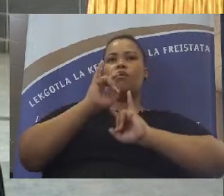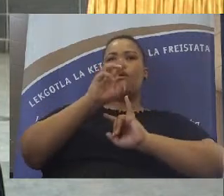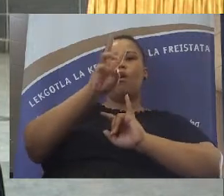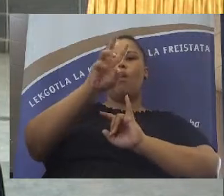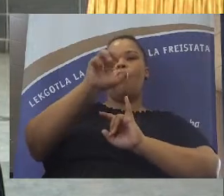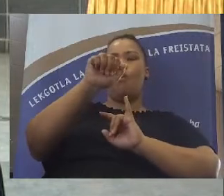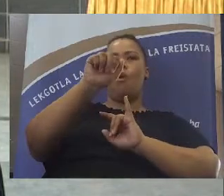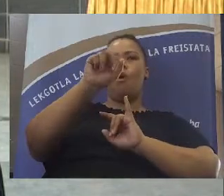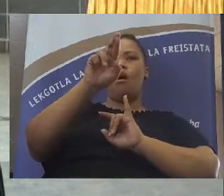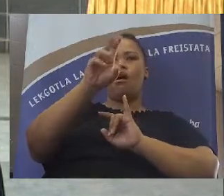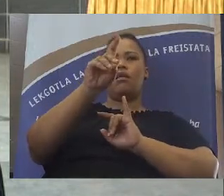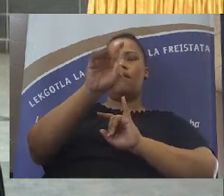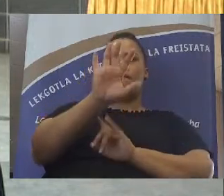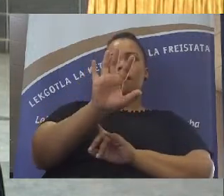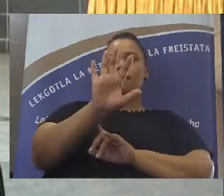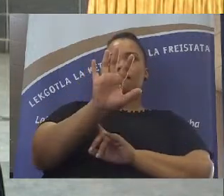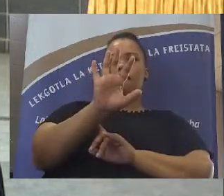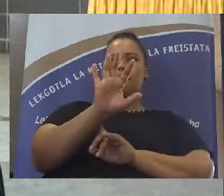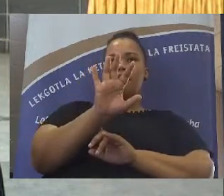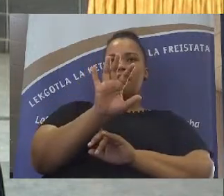5.